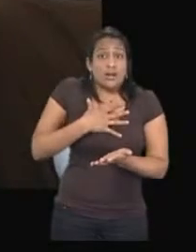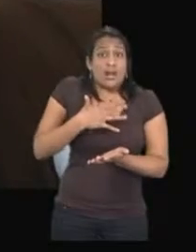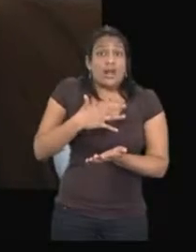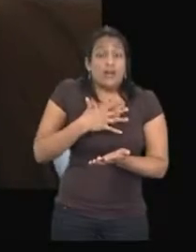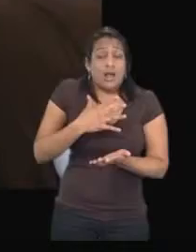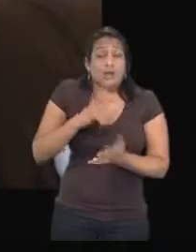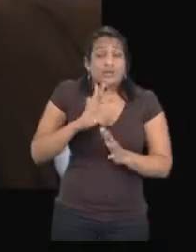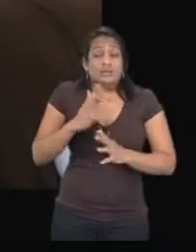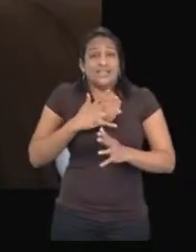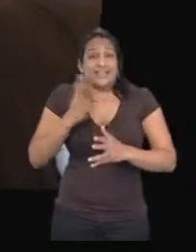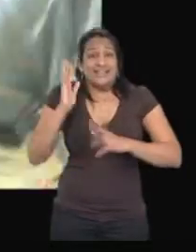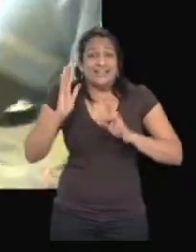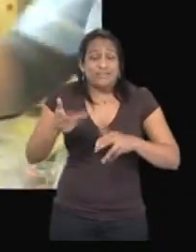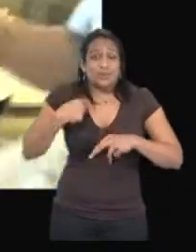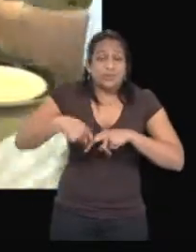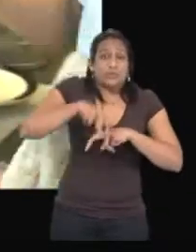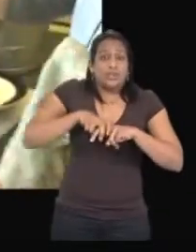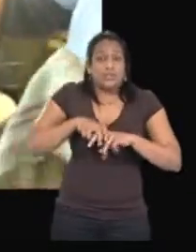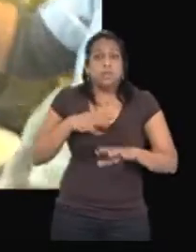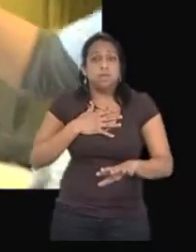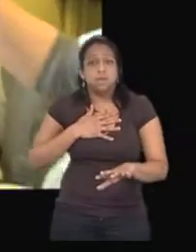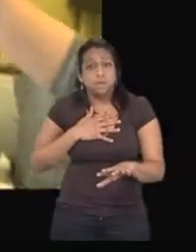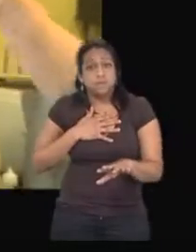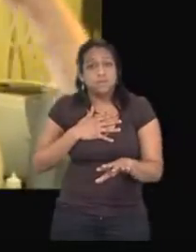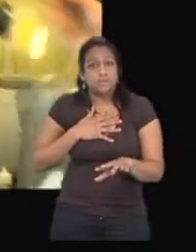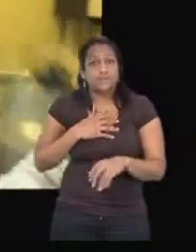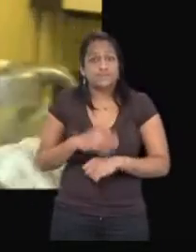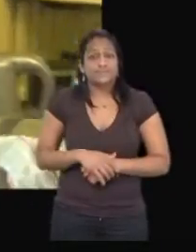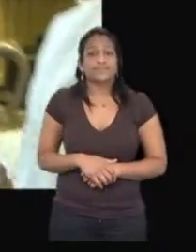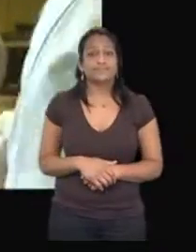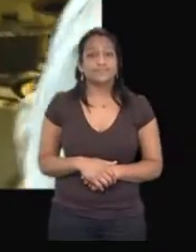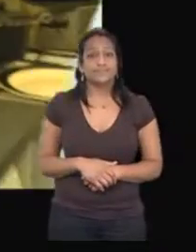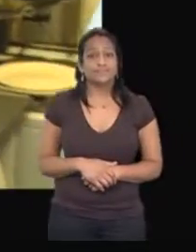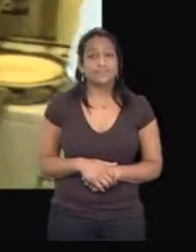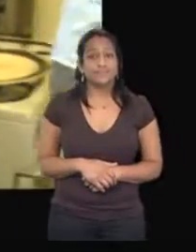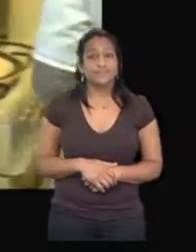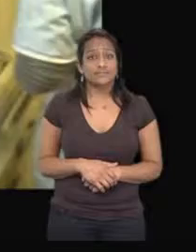my breathing goes. So I have to sit down again then.